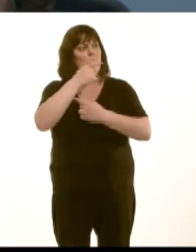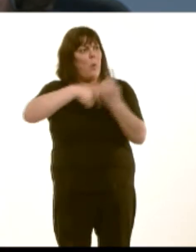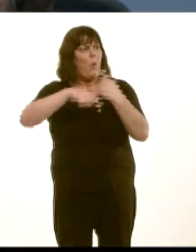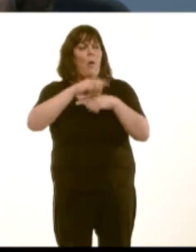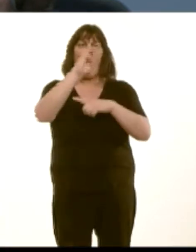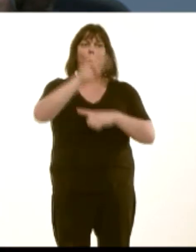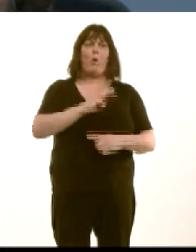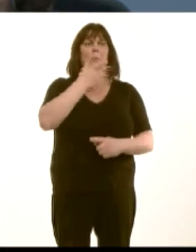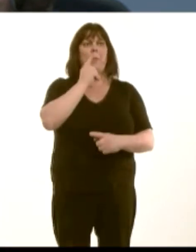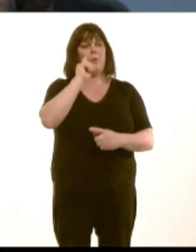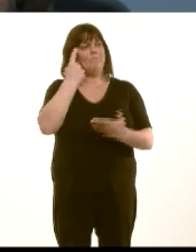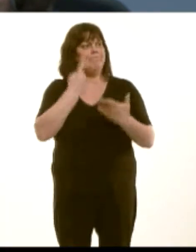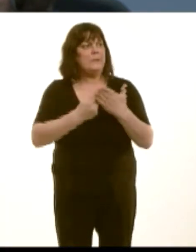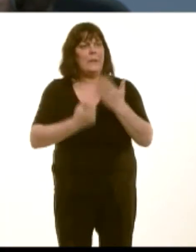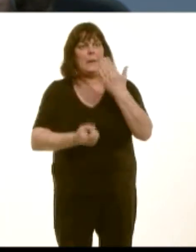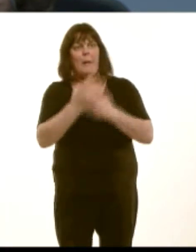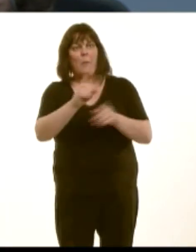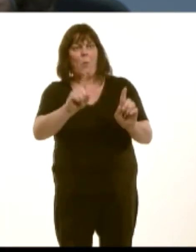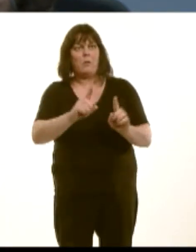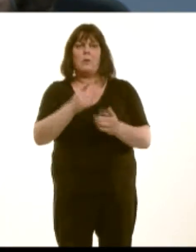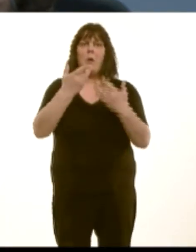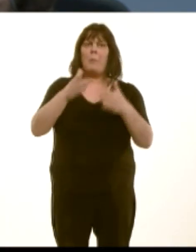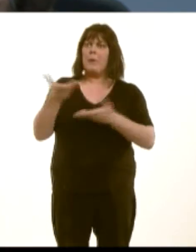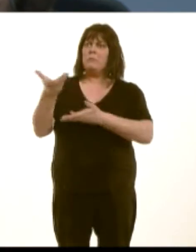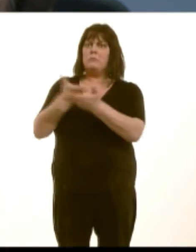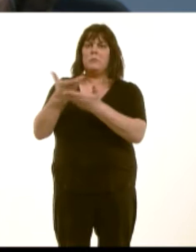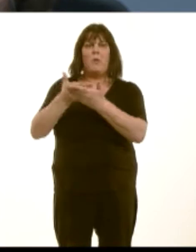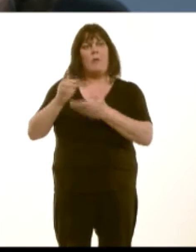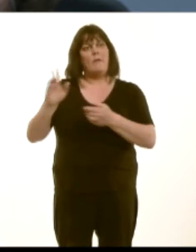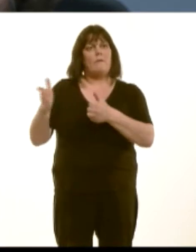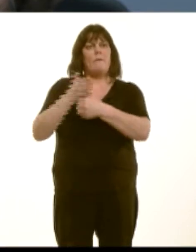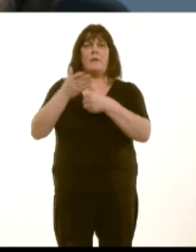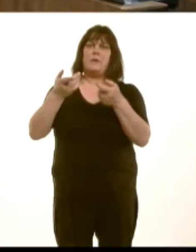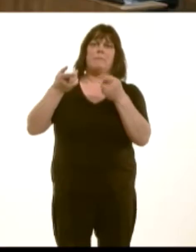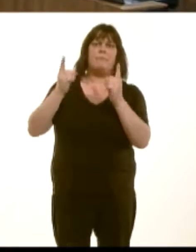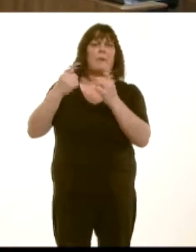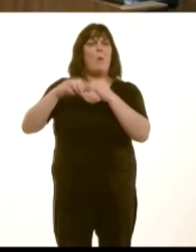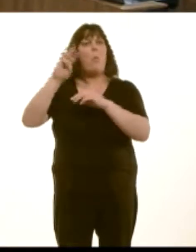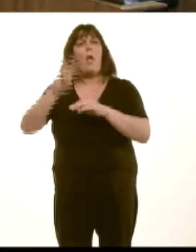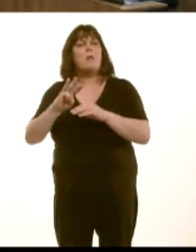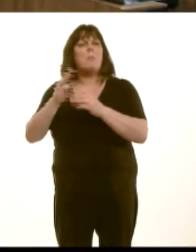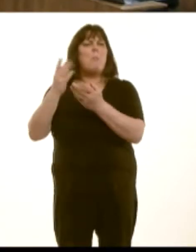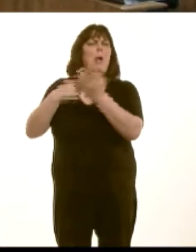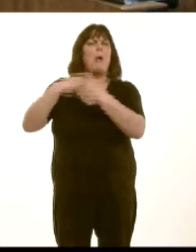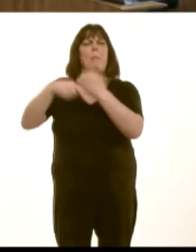what discussions have you had with the Secretary of State for Wales in terms of the devolution of powers to communities across Wales?